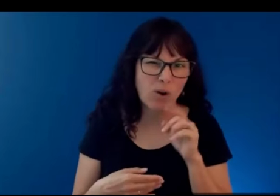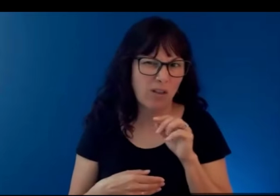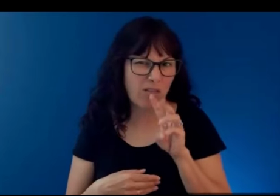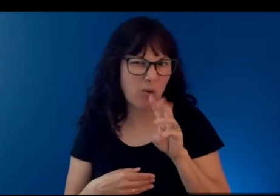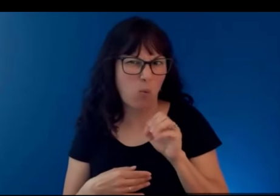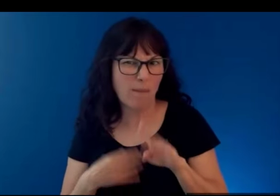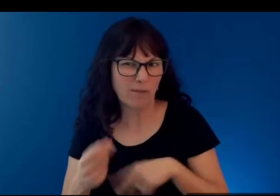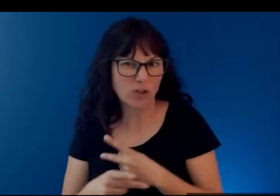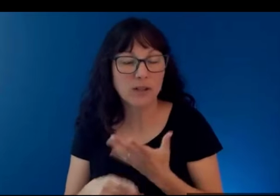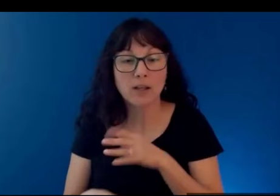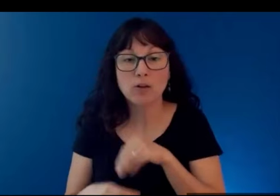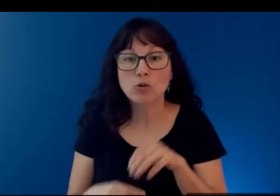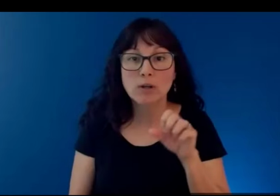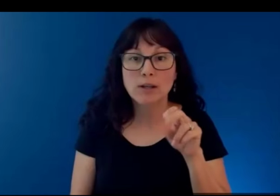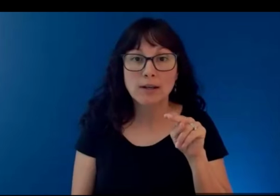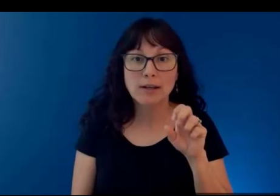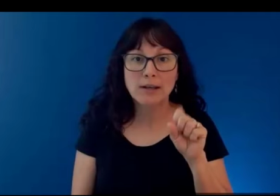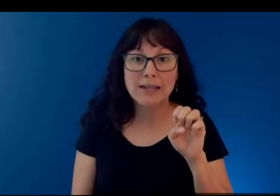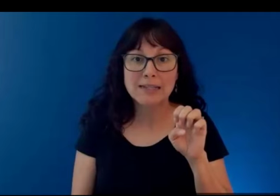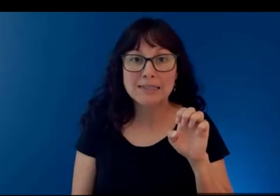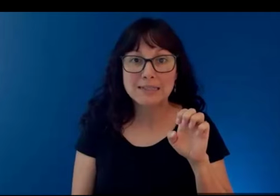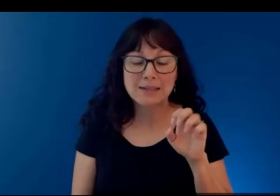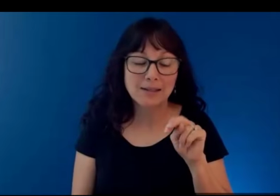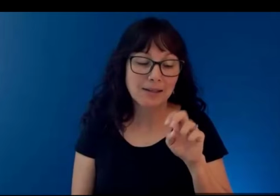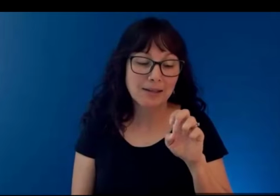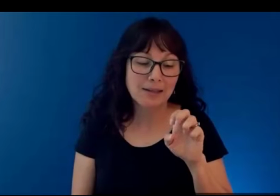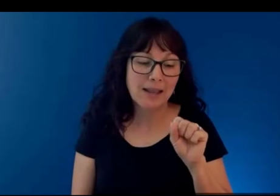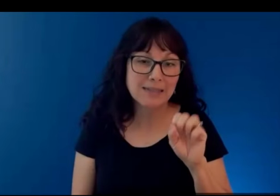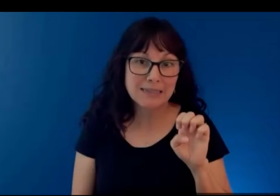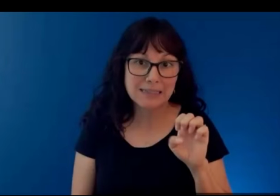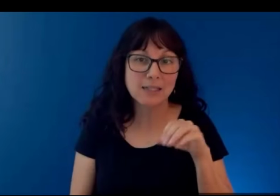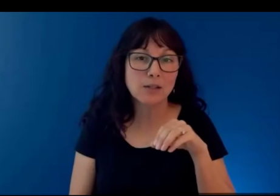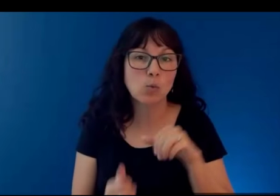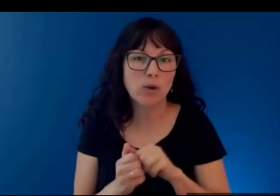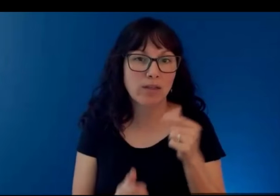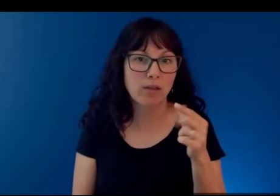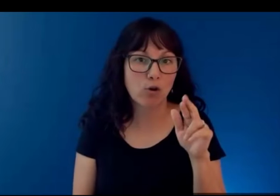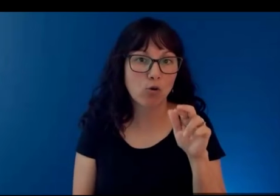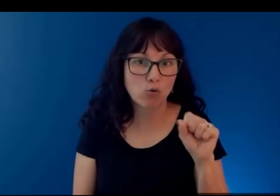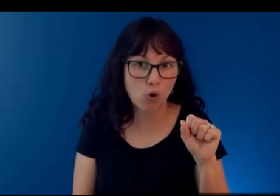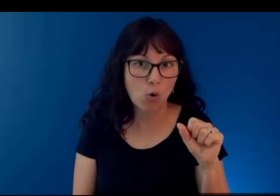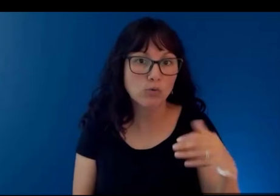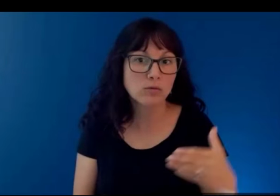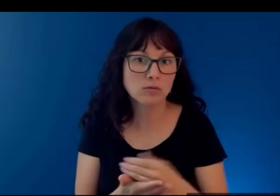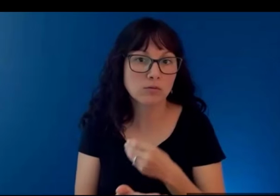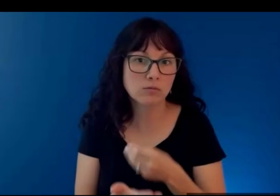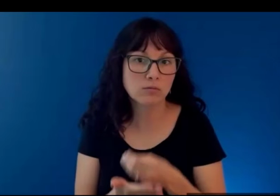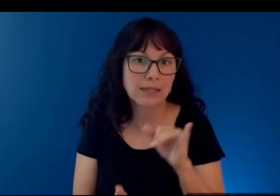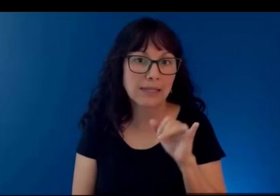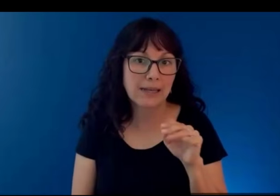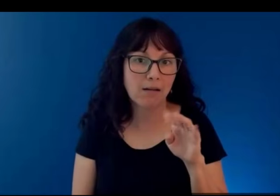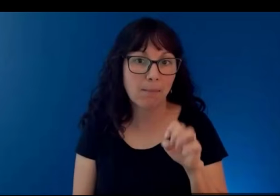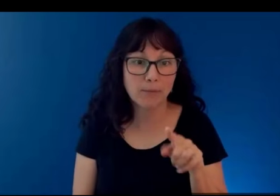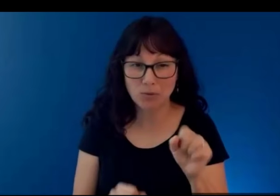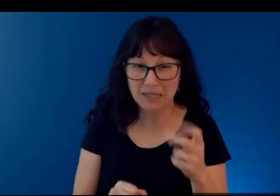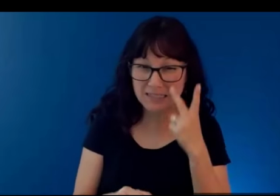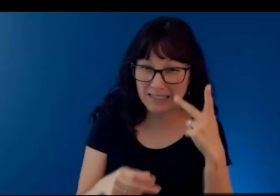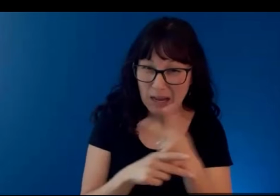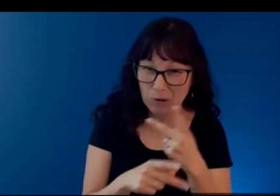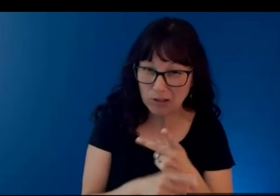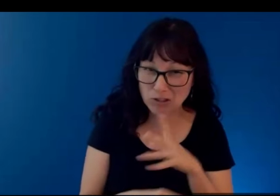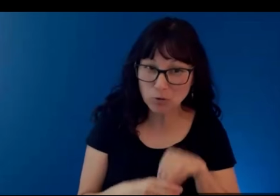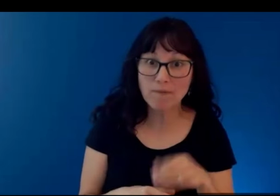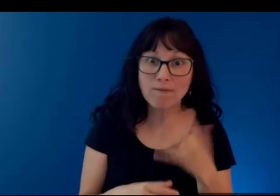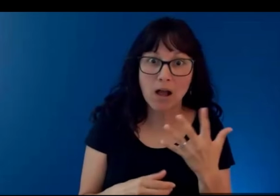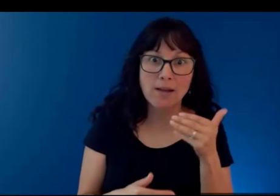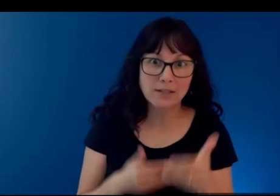version include the NESI in gross earned income. Now, as you can see in this calculations, there are a total of 5